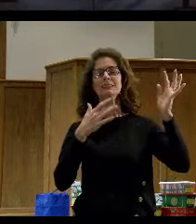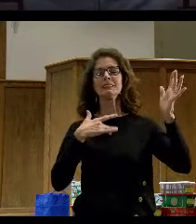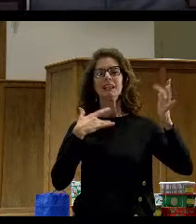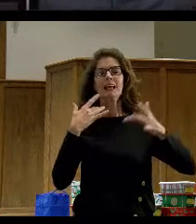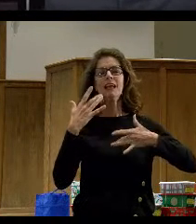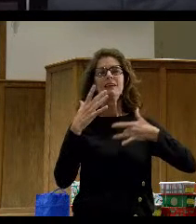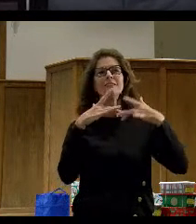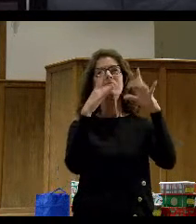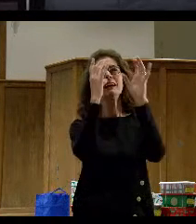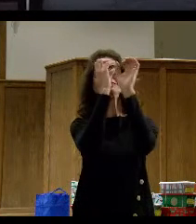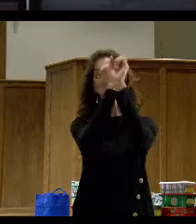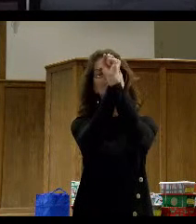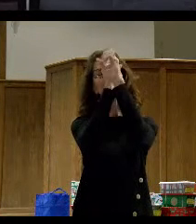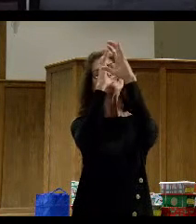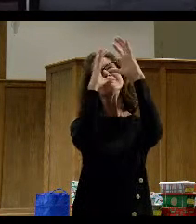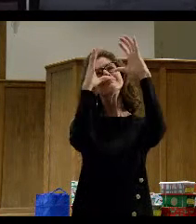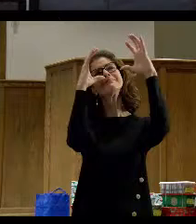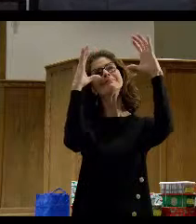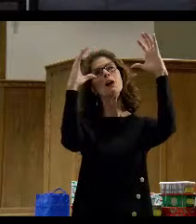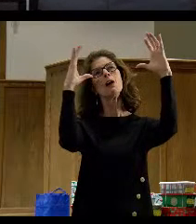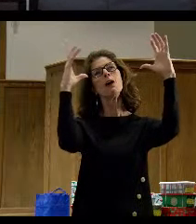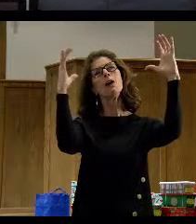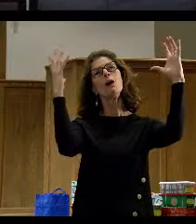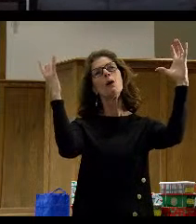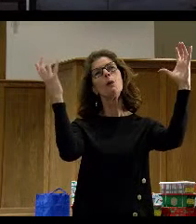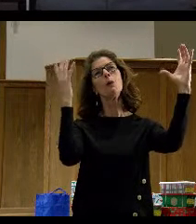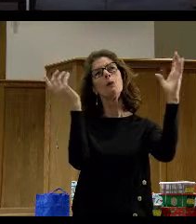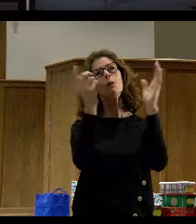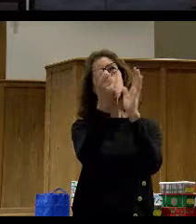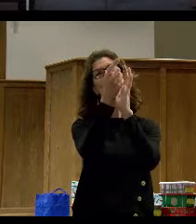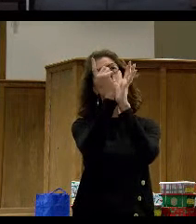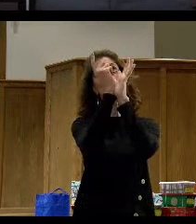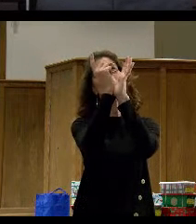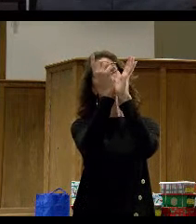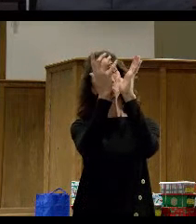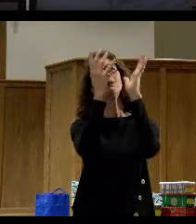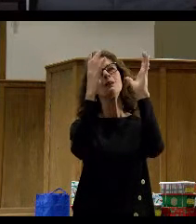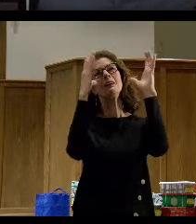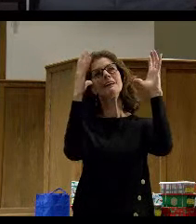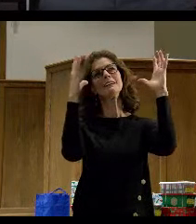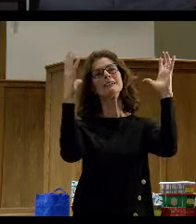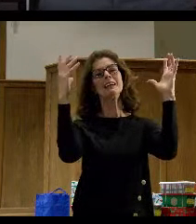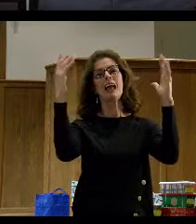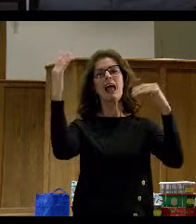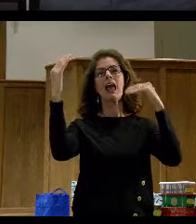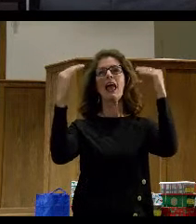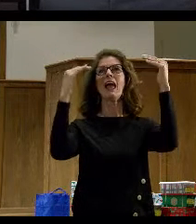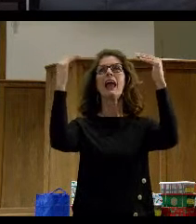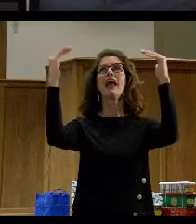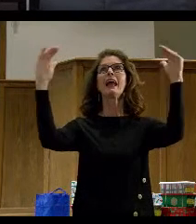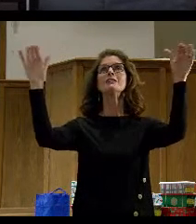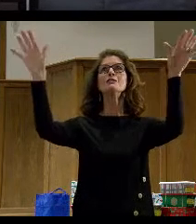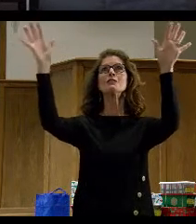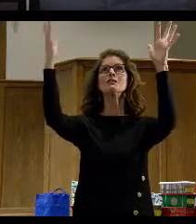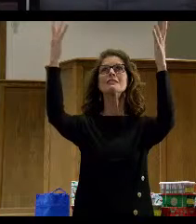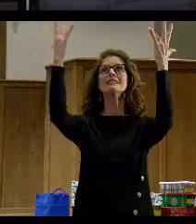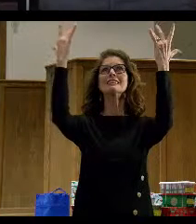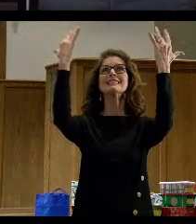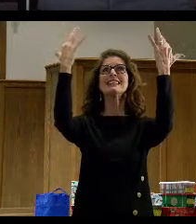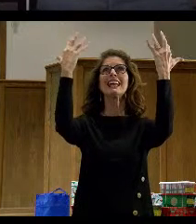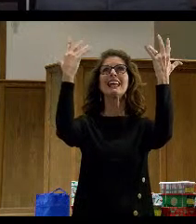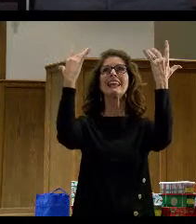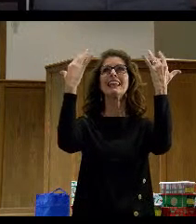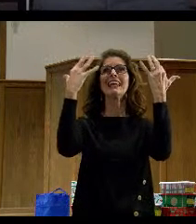delight, visions of rapture that burst on my side. Angels descending, moving